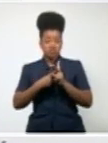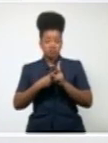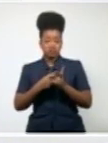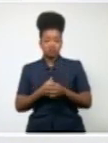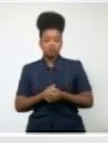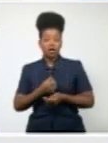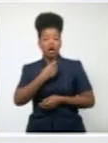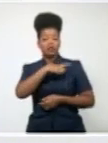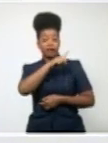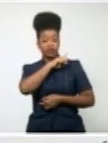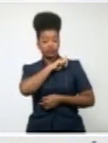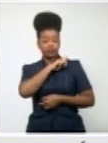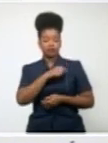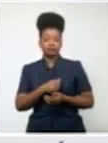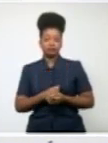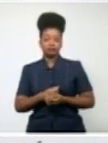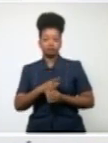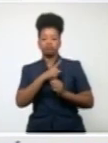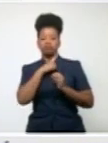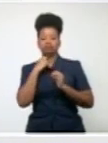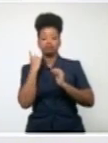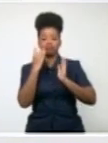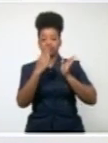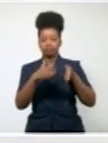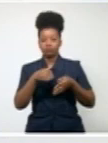96,180 people, and yesterday